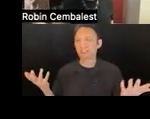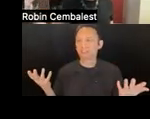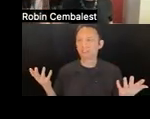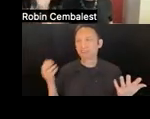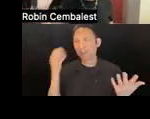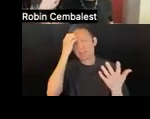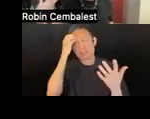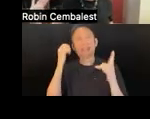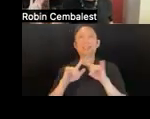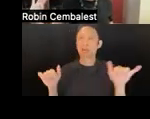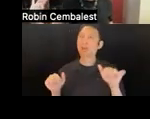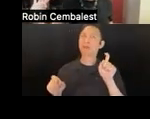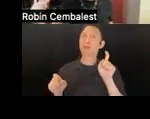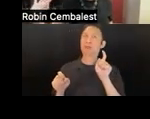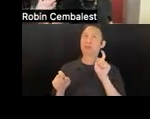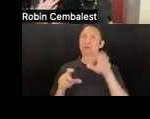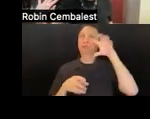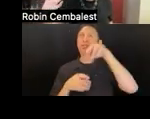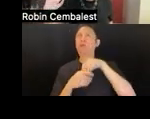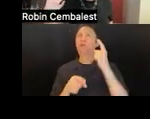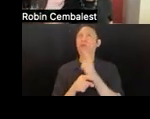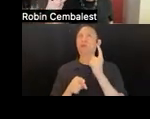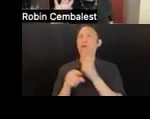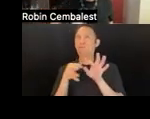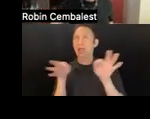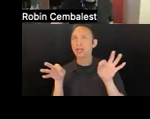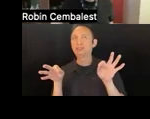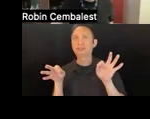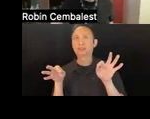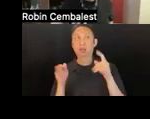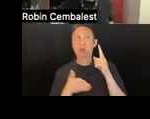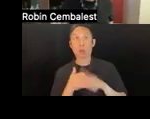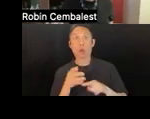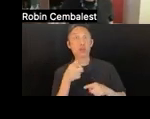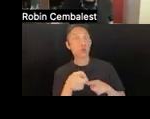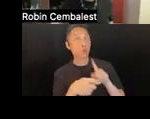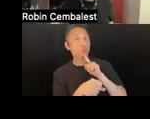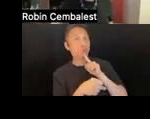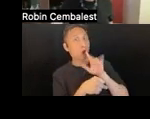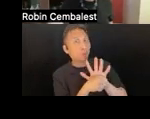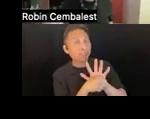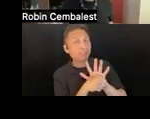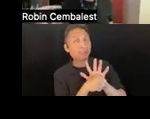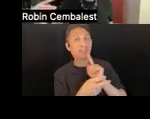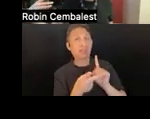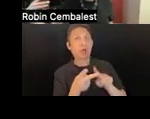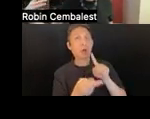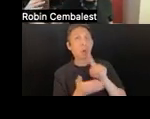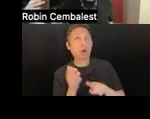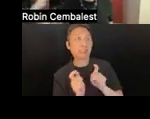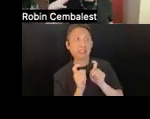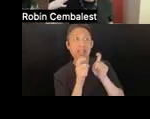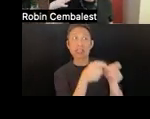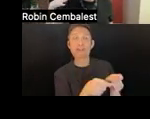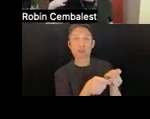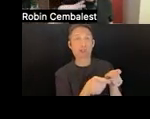phrase to it, right? And what we're going to be what we're promised and what's delivered in the Instagram is, again, all of these reasons